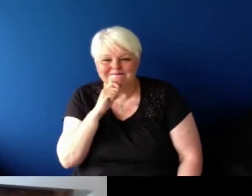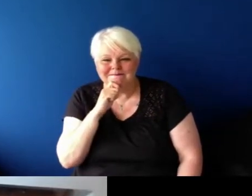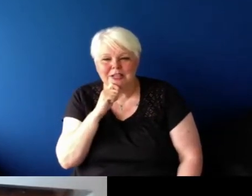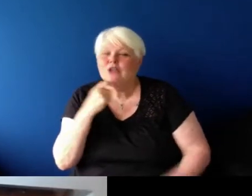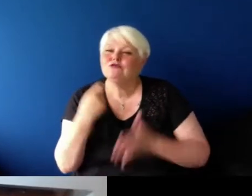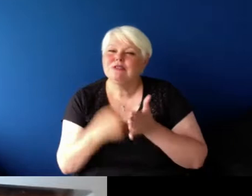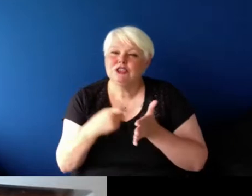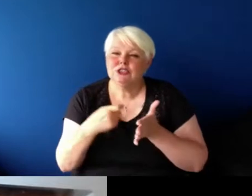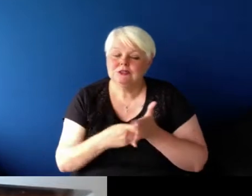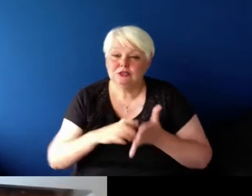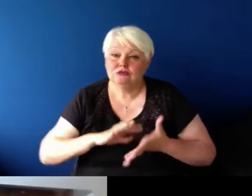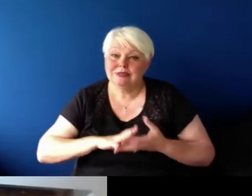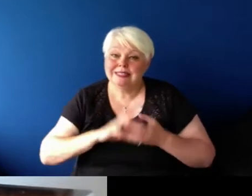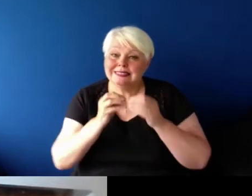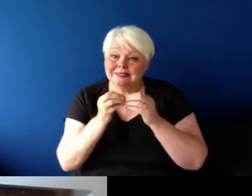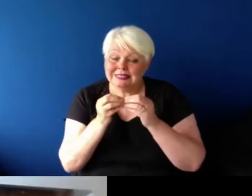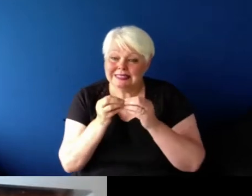and